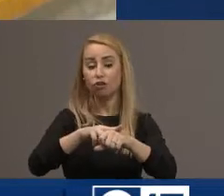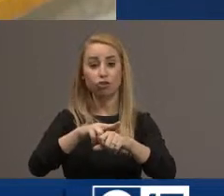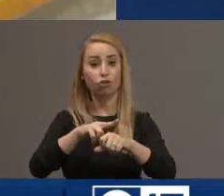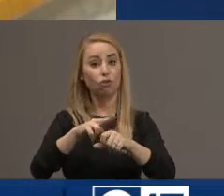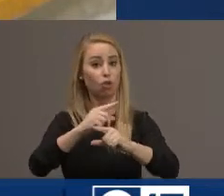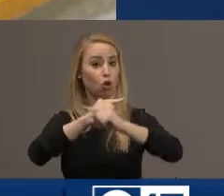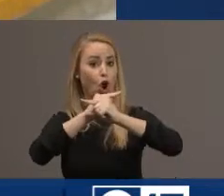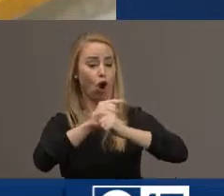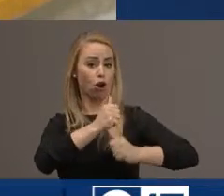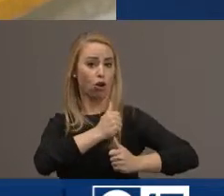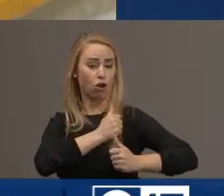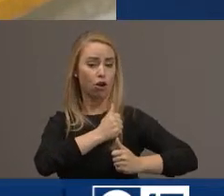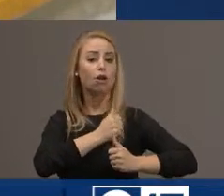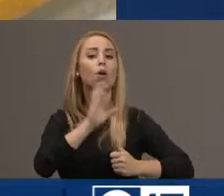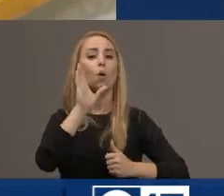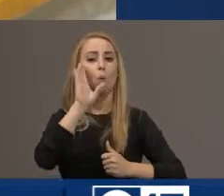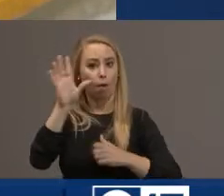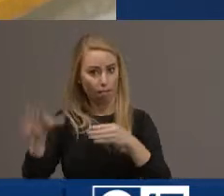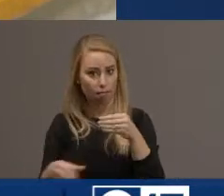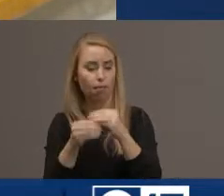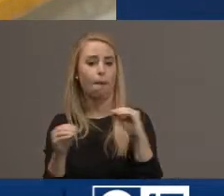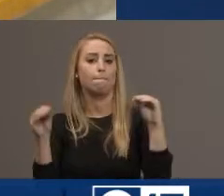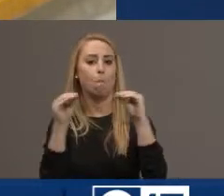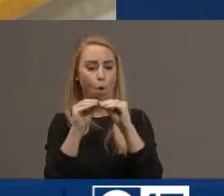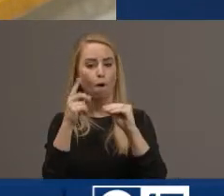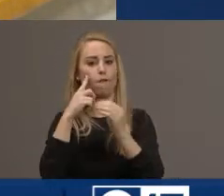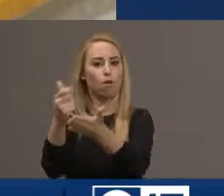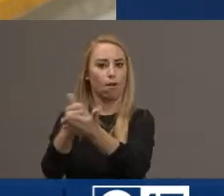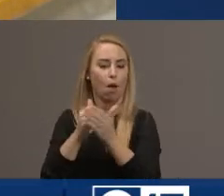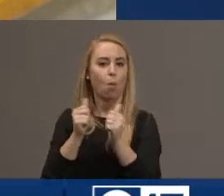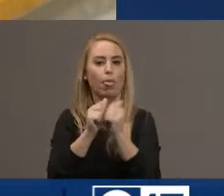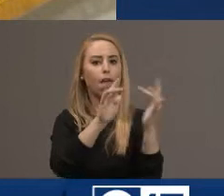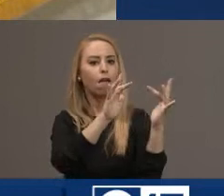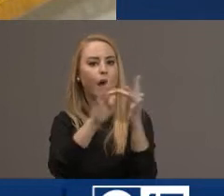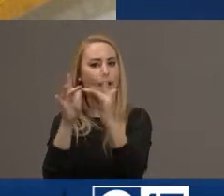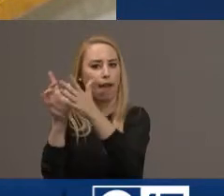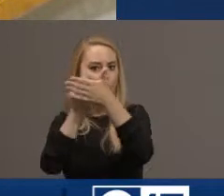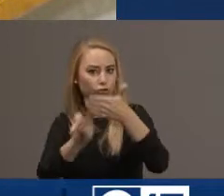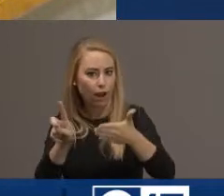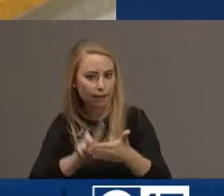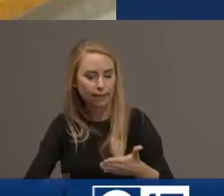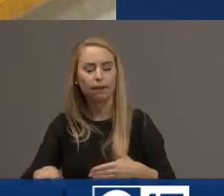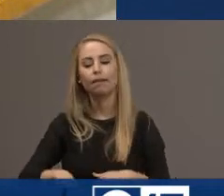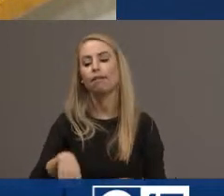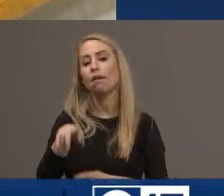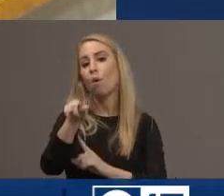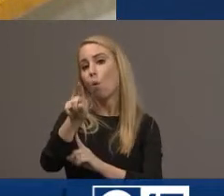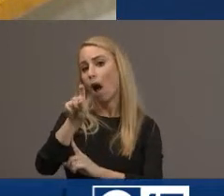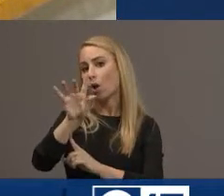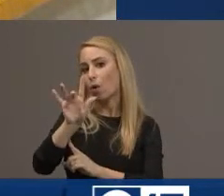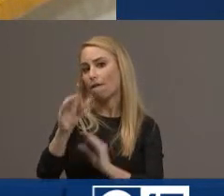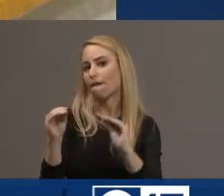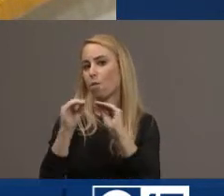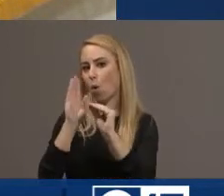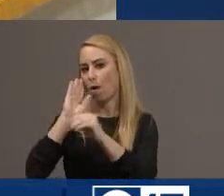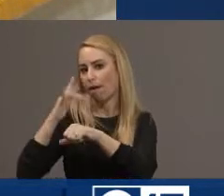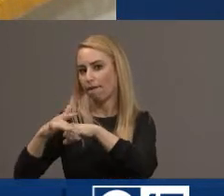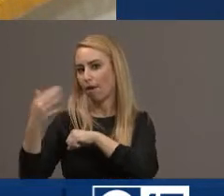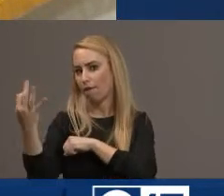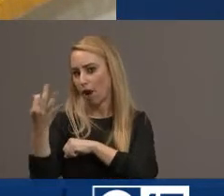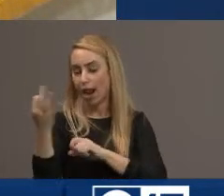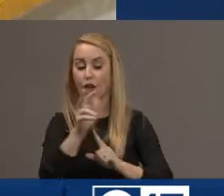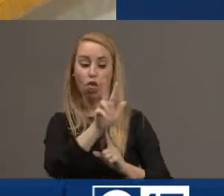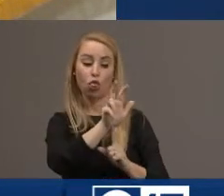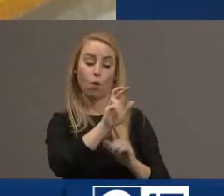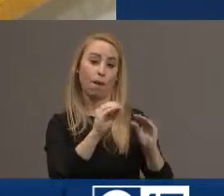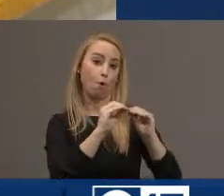in addition to the 40 that we have today doing contact tracing. We'll have 125 more available by Friday and 300 by